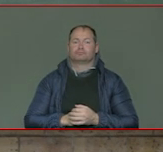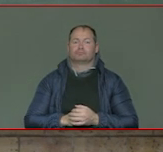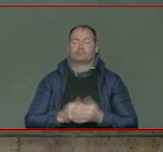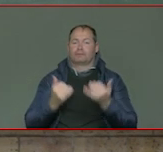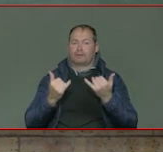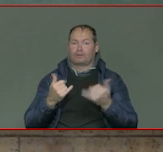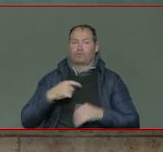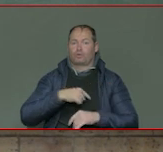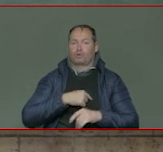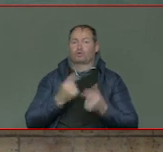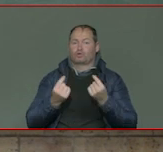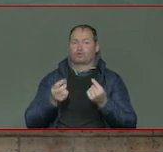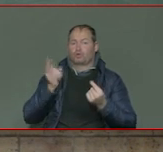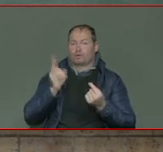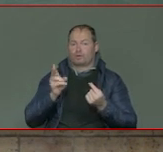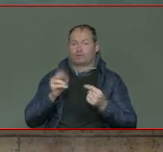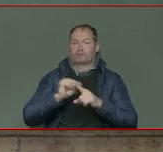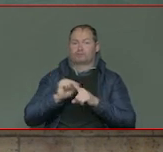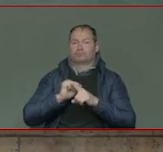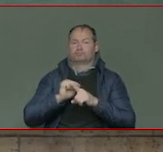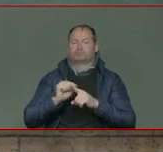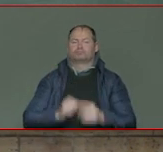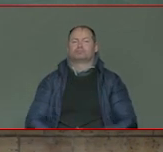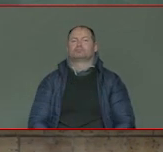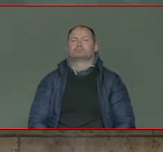following? Let's quickly have a look.